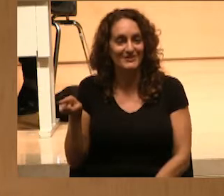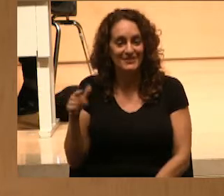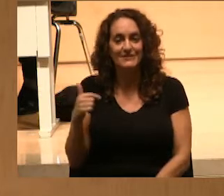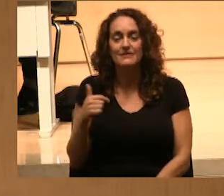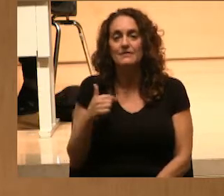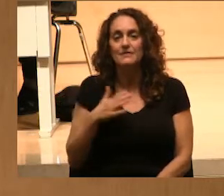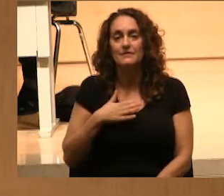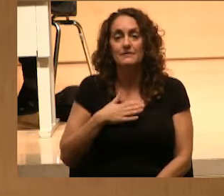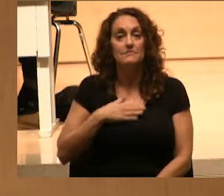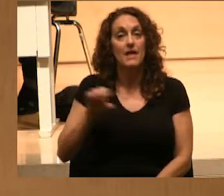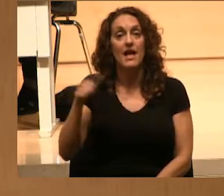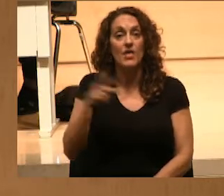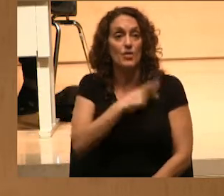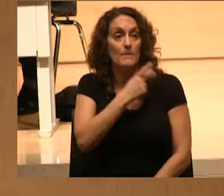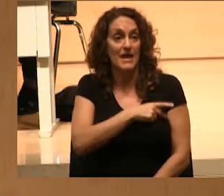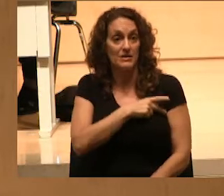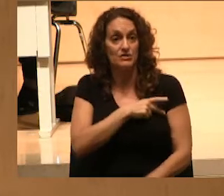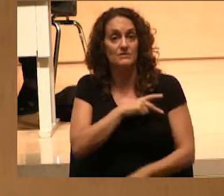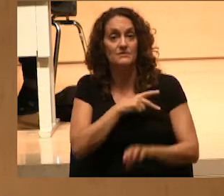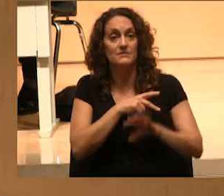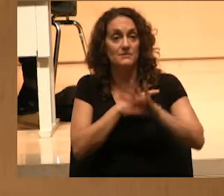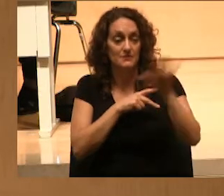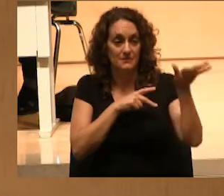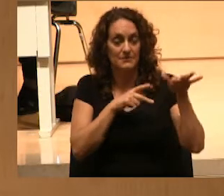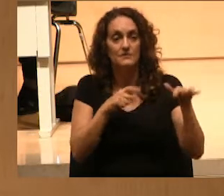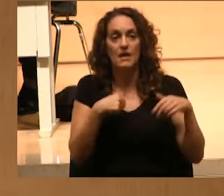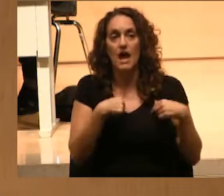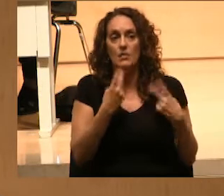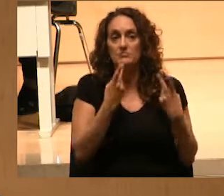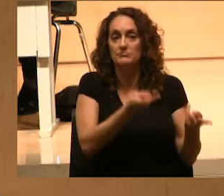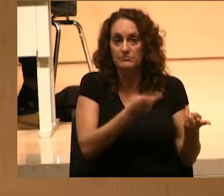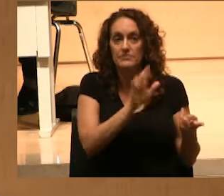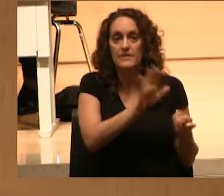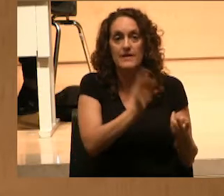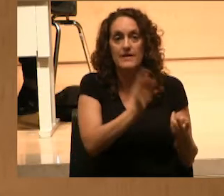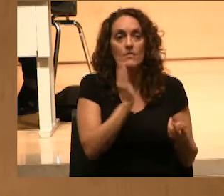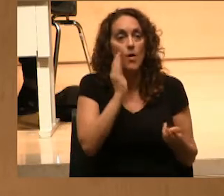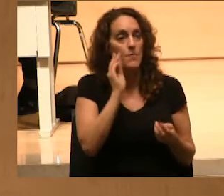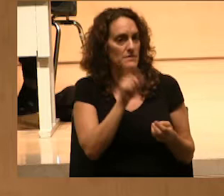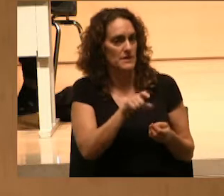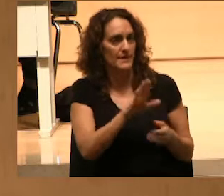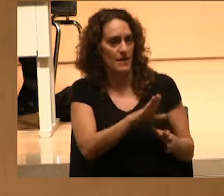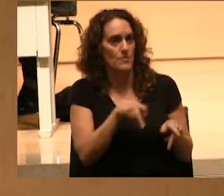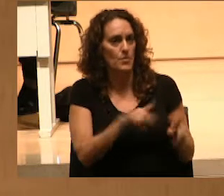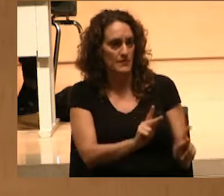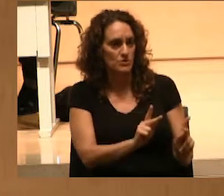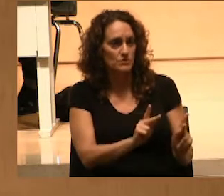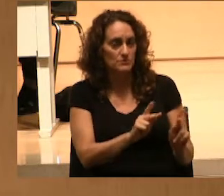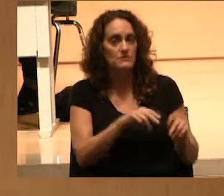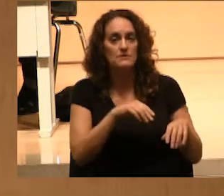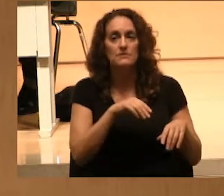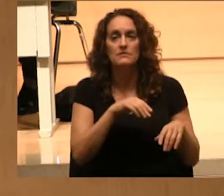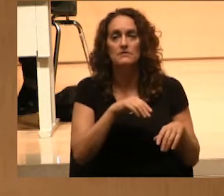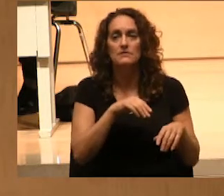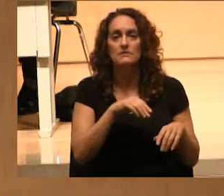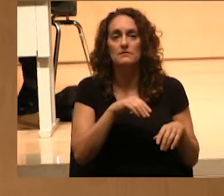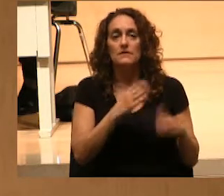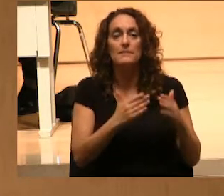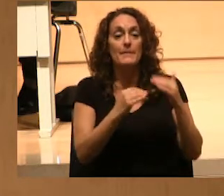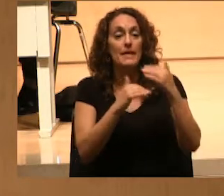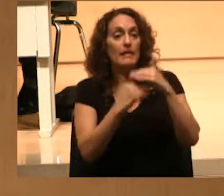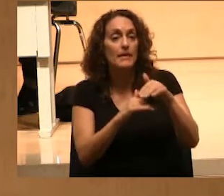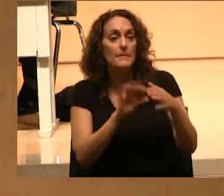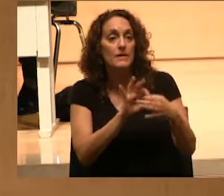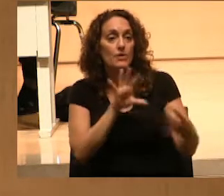other patients, then I'll go out. I'll either, if they give me permission, and it could be a limited release. I don't have